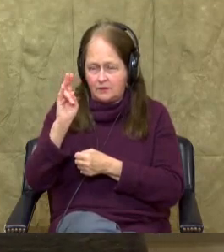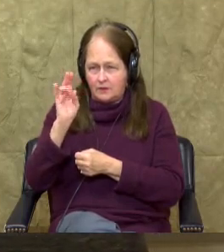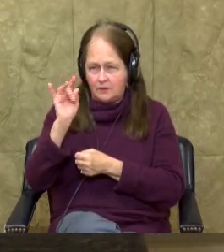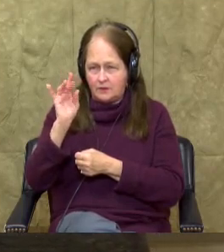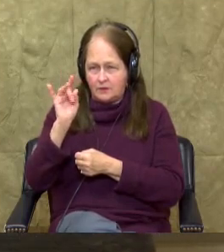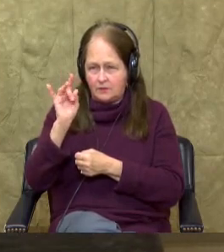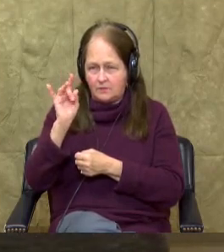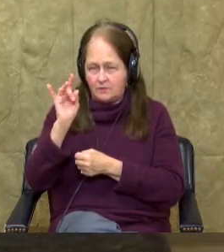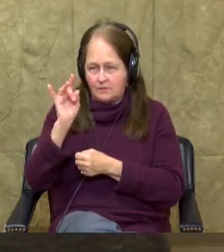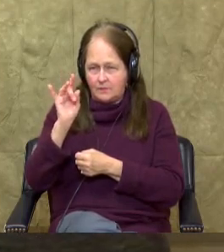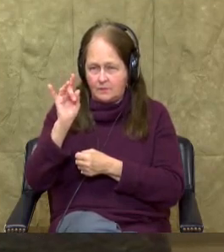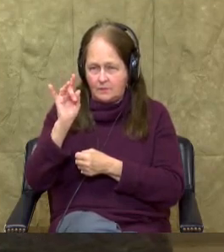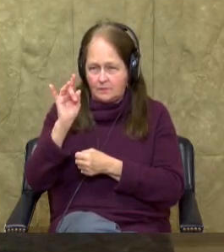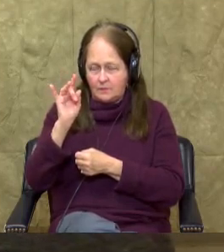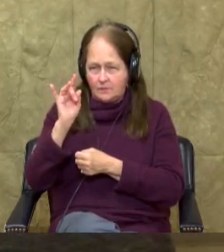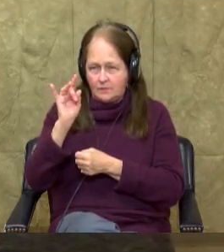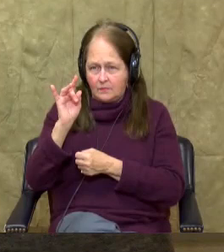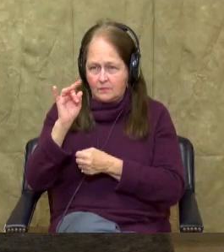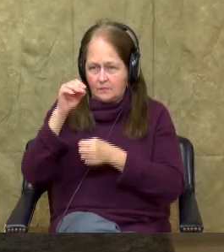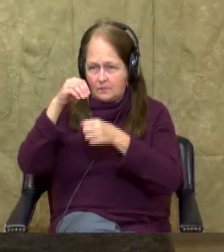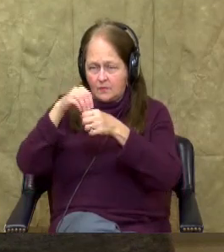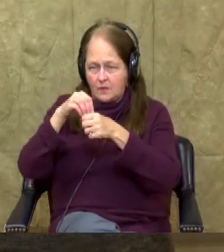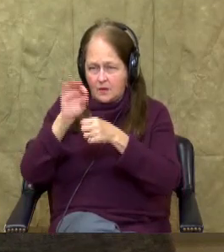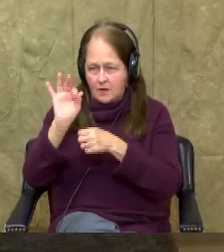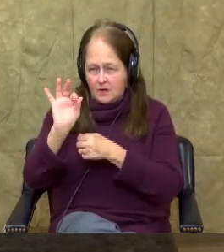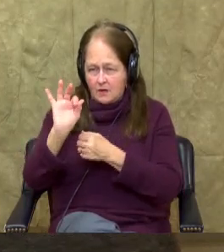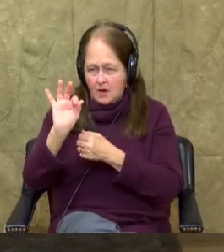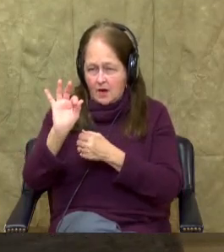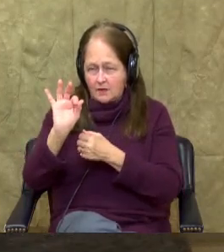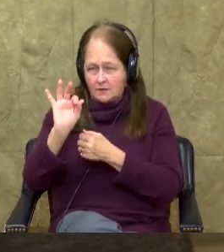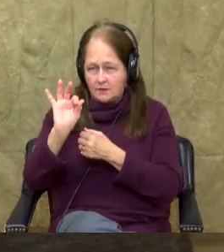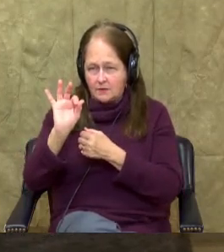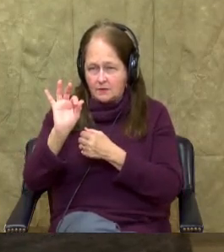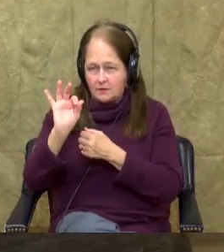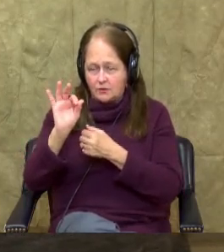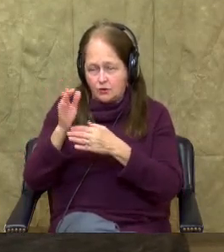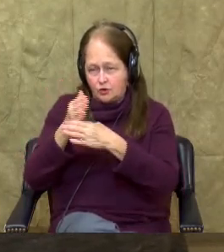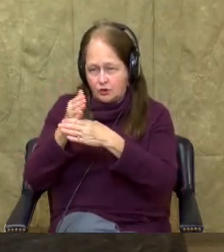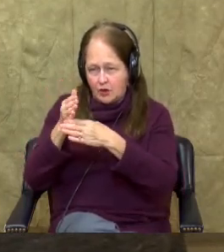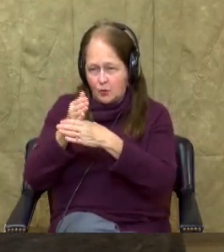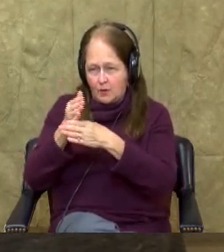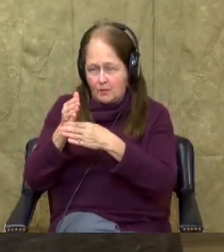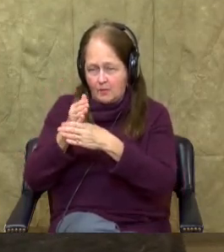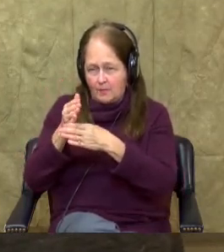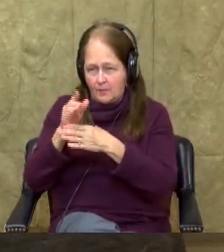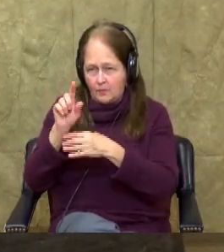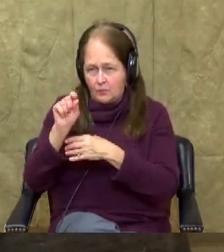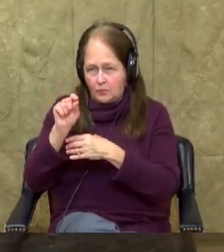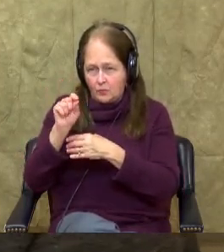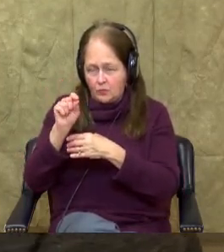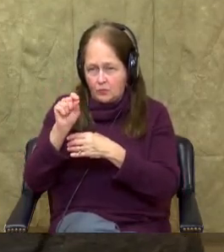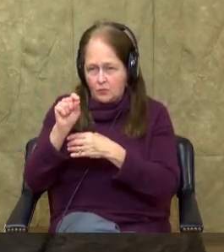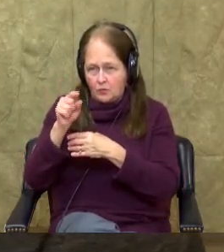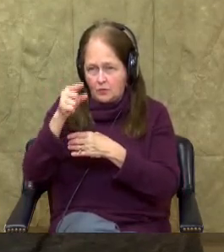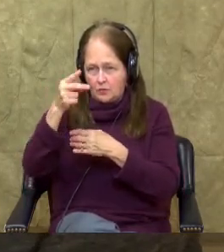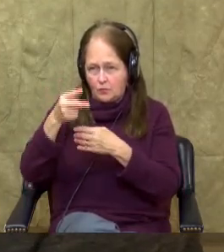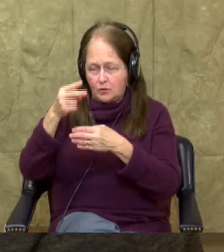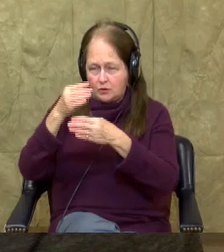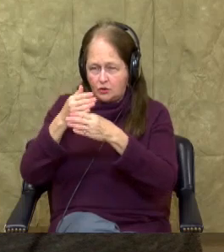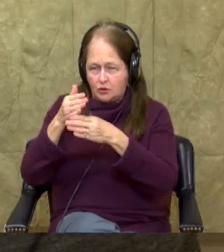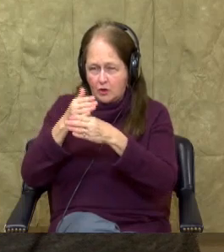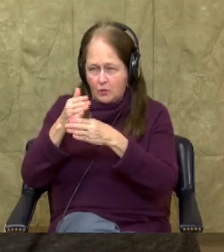17, 18, but then this one would be 19 because they're sharing, 20 because they're